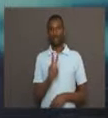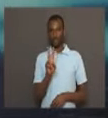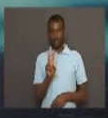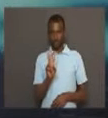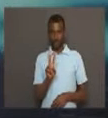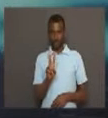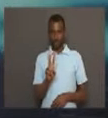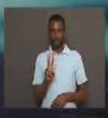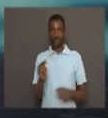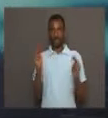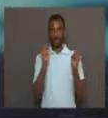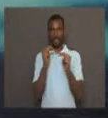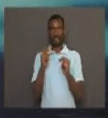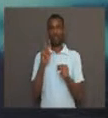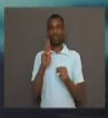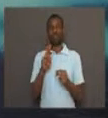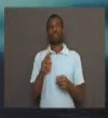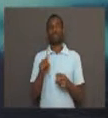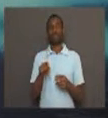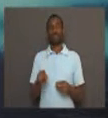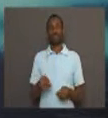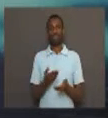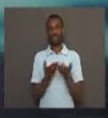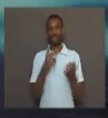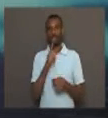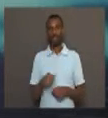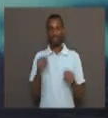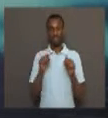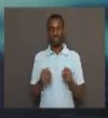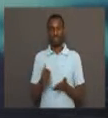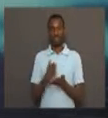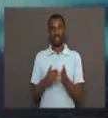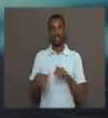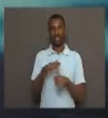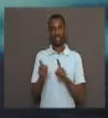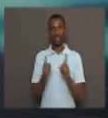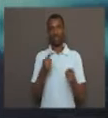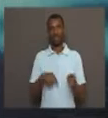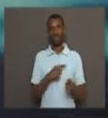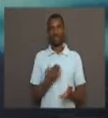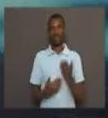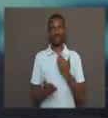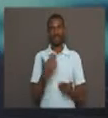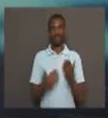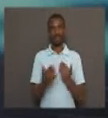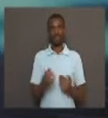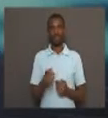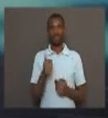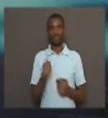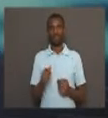nature of matter. In today's lesson, we will discuss atoms